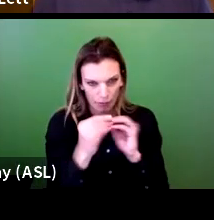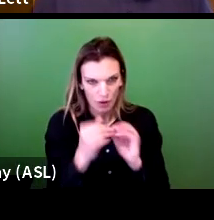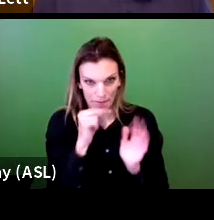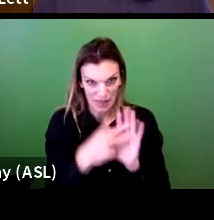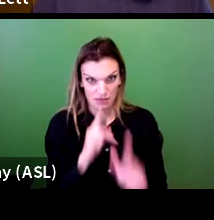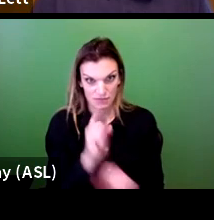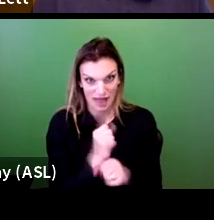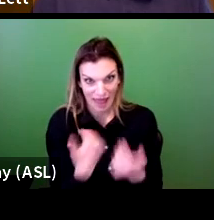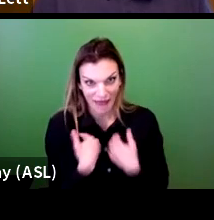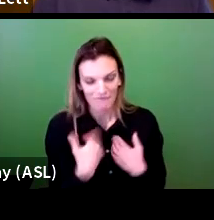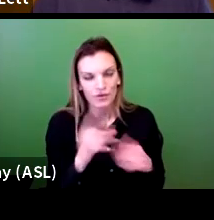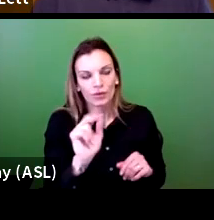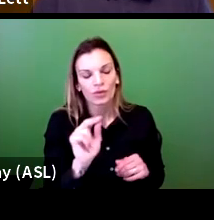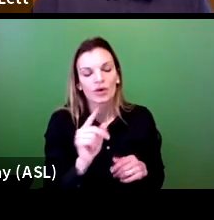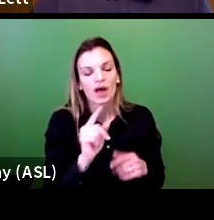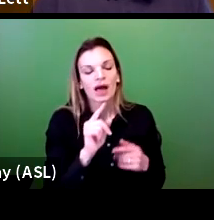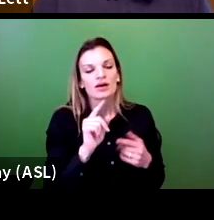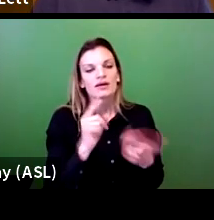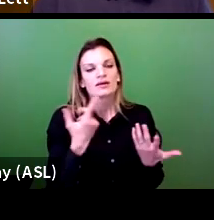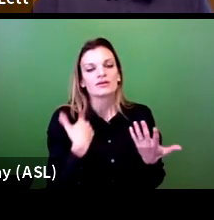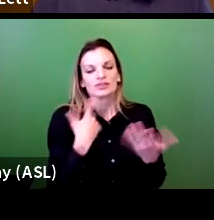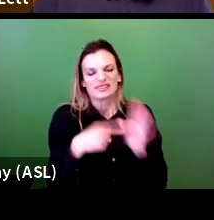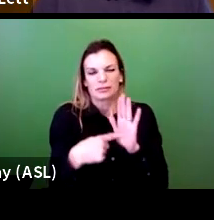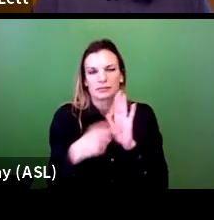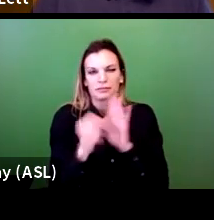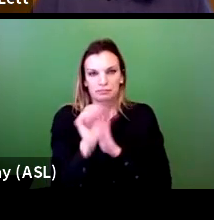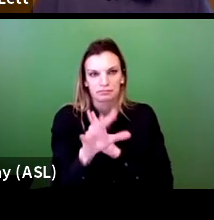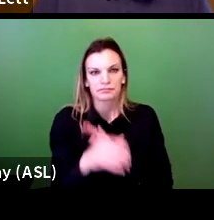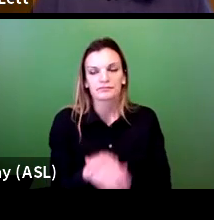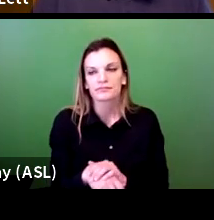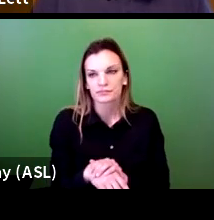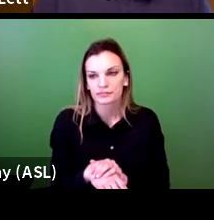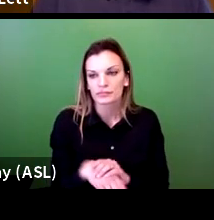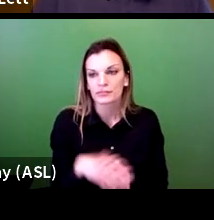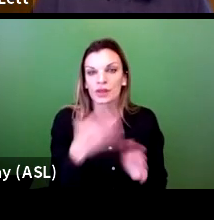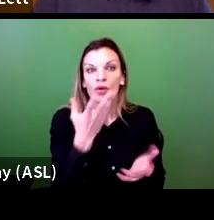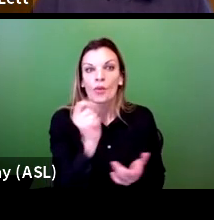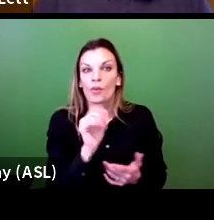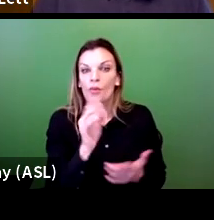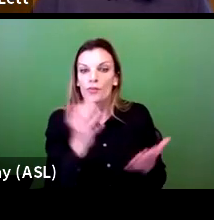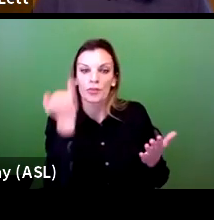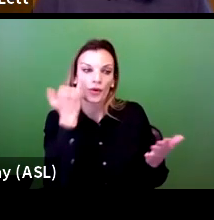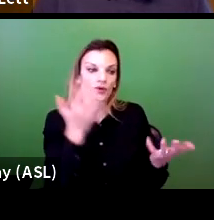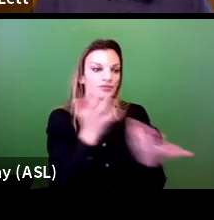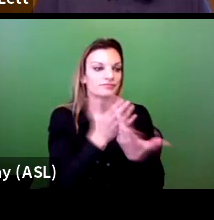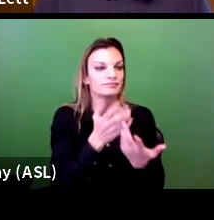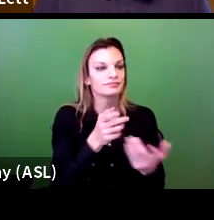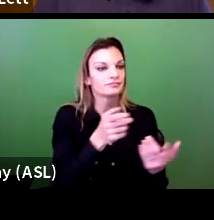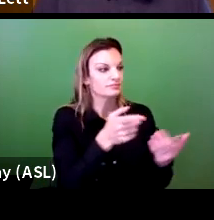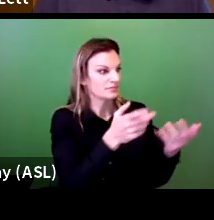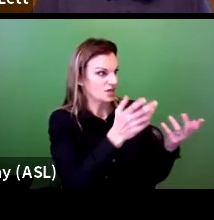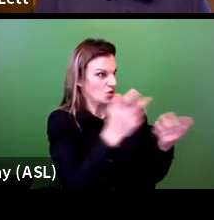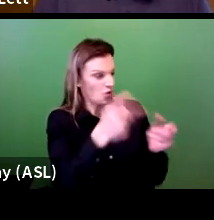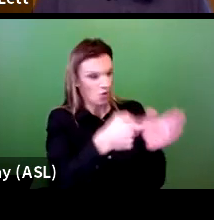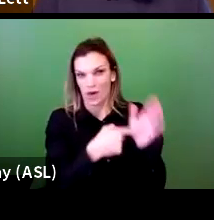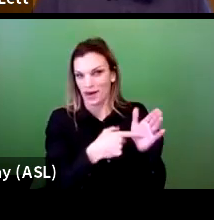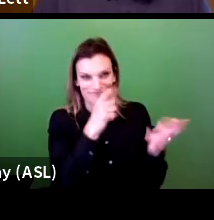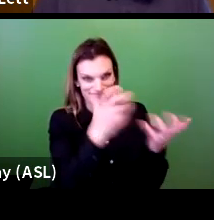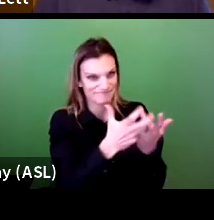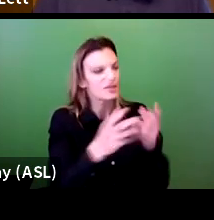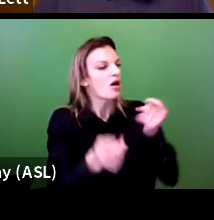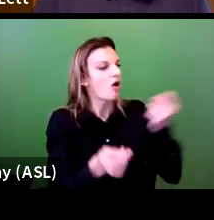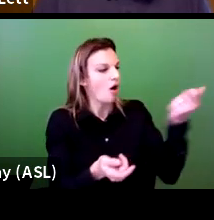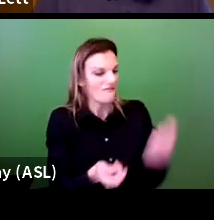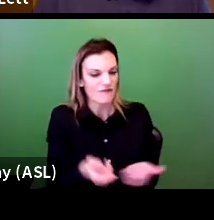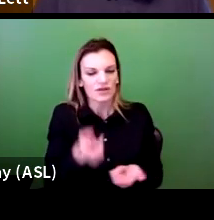20 meet your preferred standards, and these other ones meet your basic requirements, but not your preferred. And we present all of